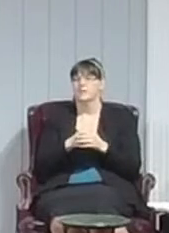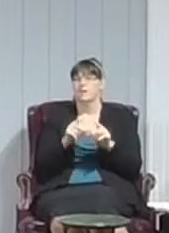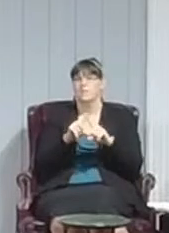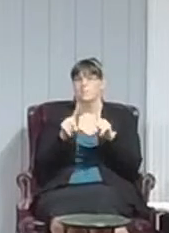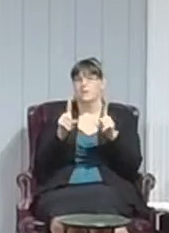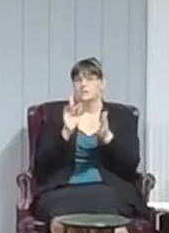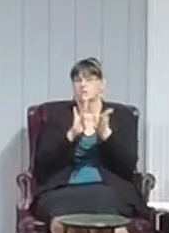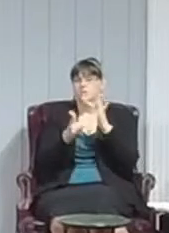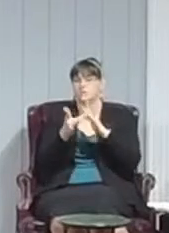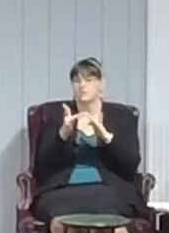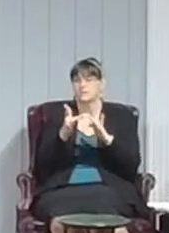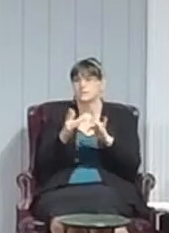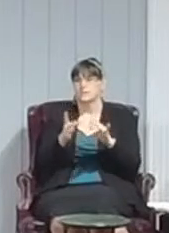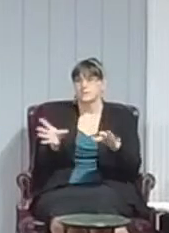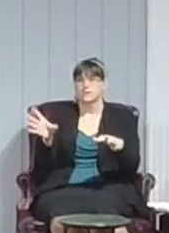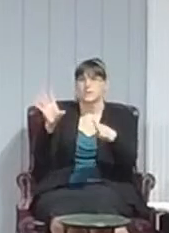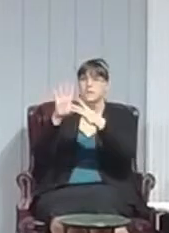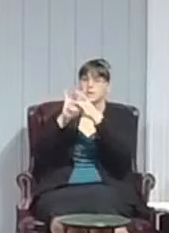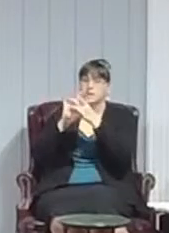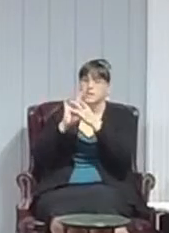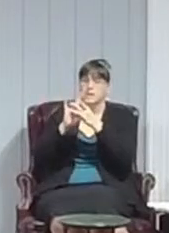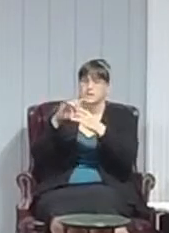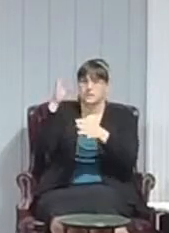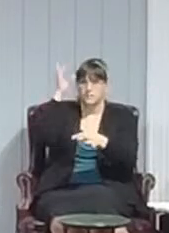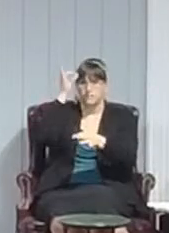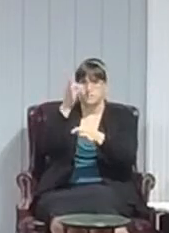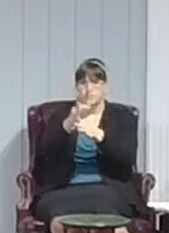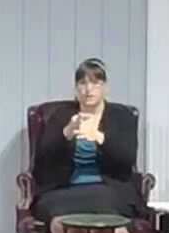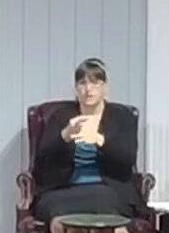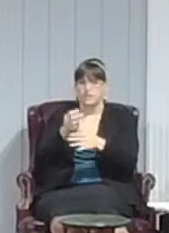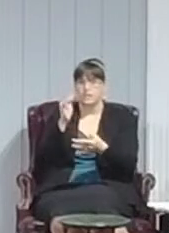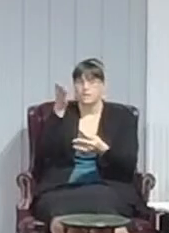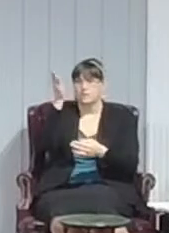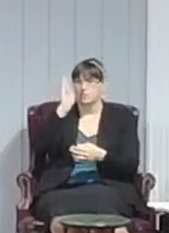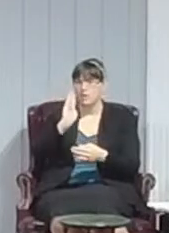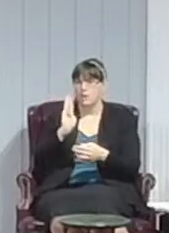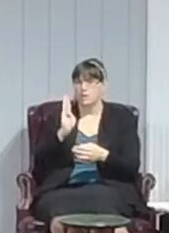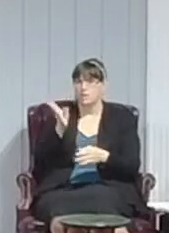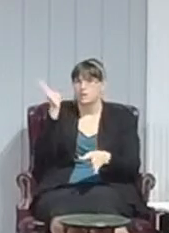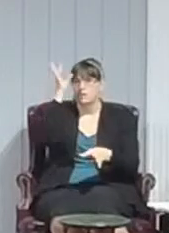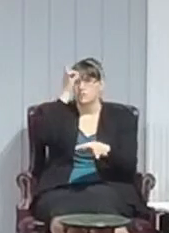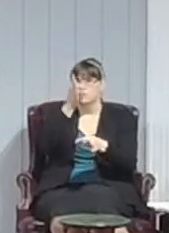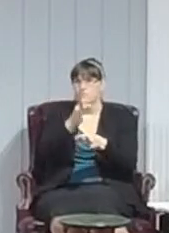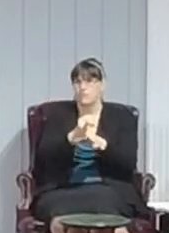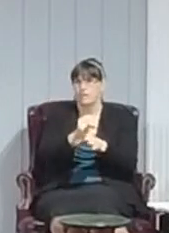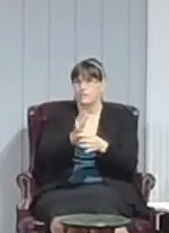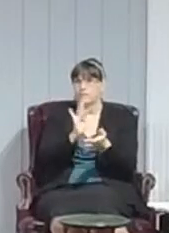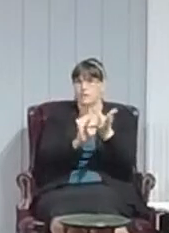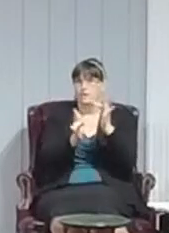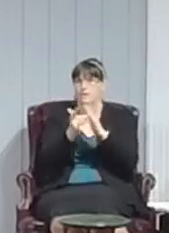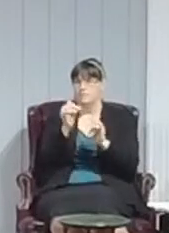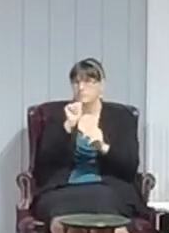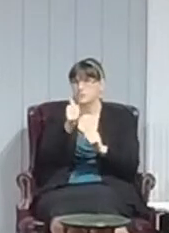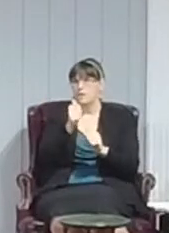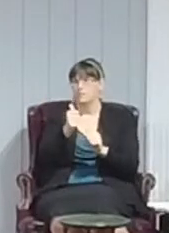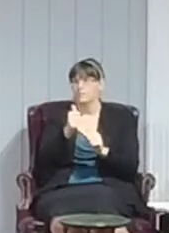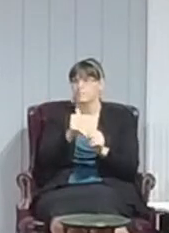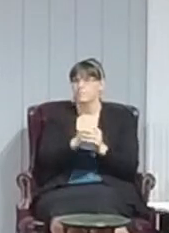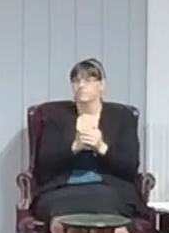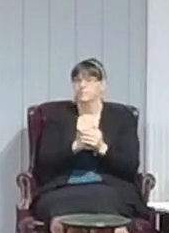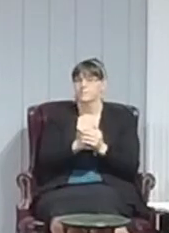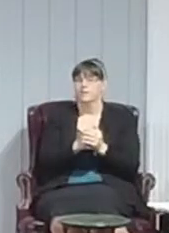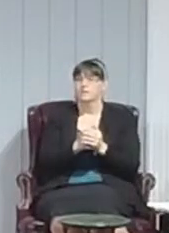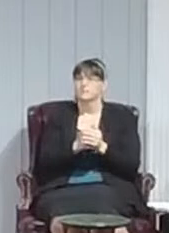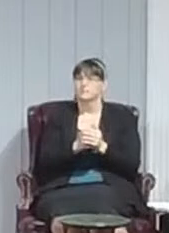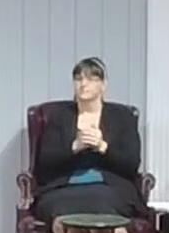But Jesus connected faith in God to faith in himself. You believe in God, believe also in me. I know it hasn't been too long ago that maybe